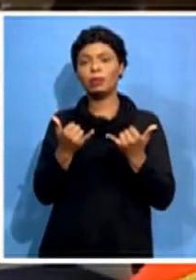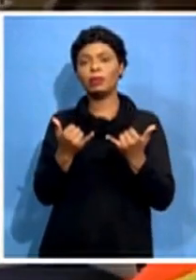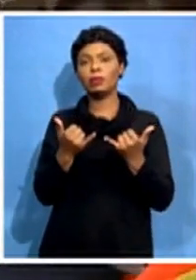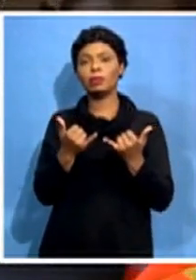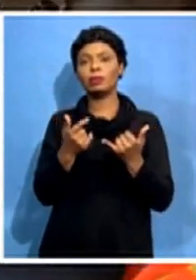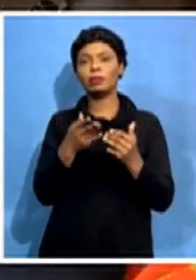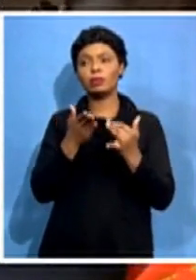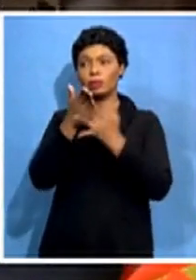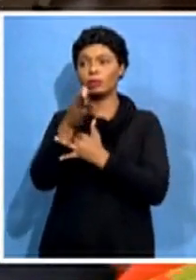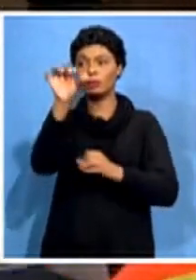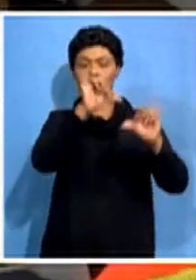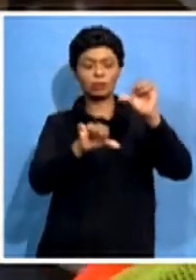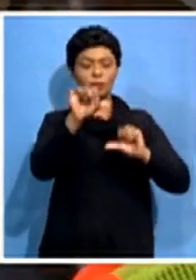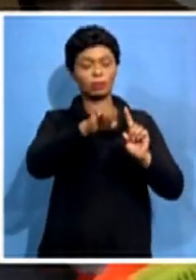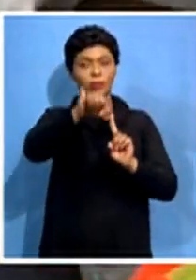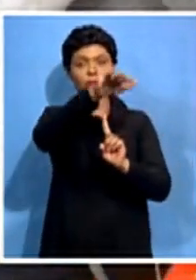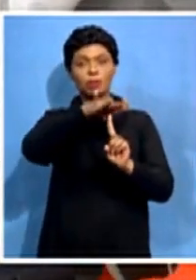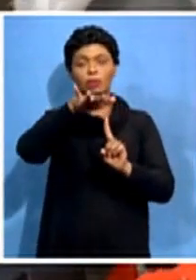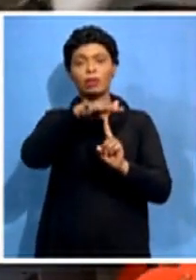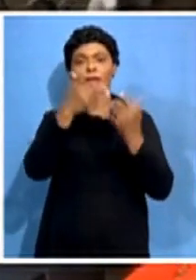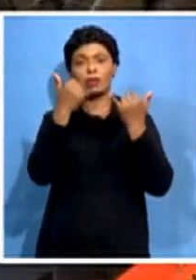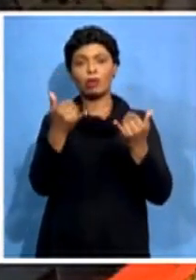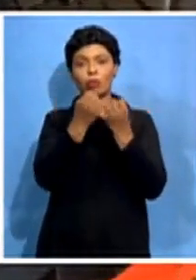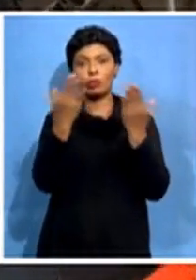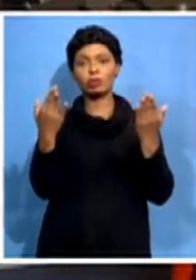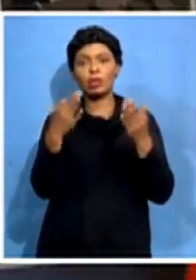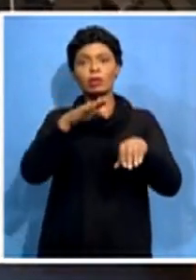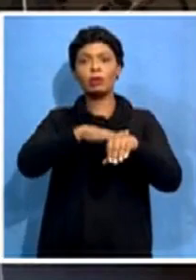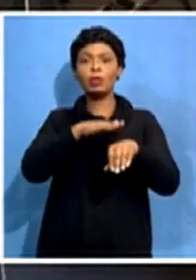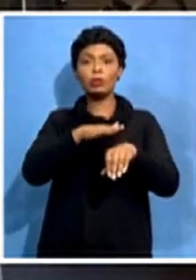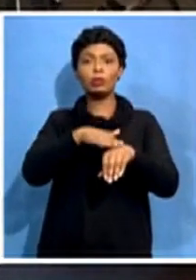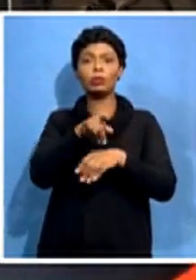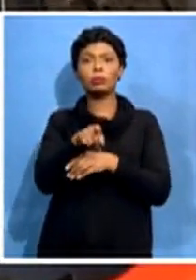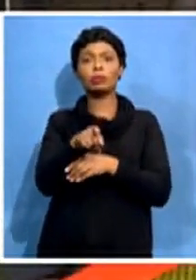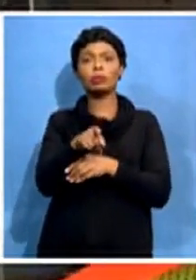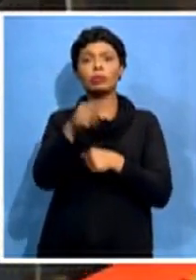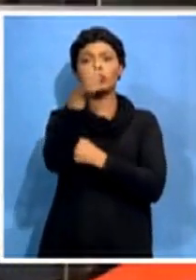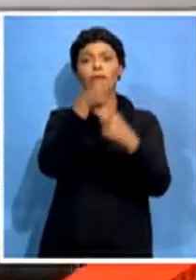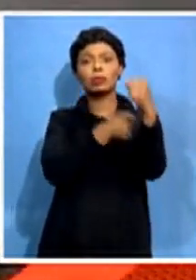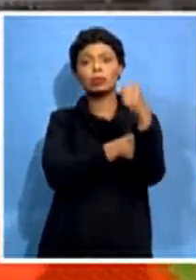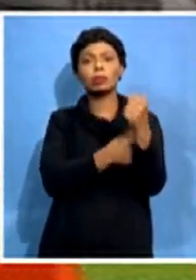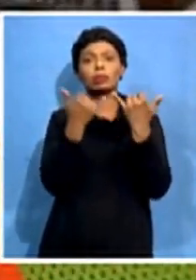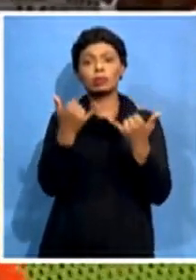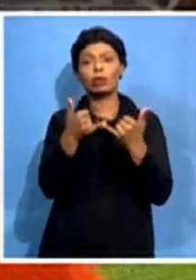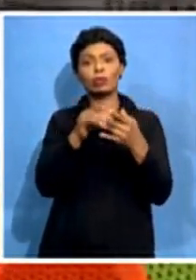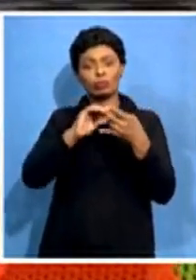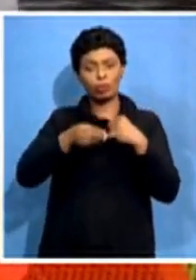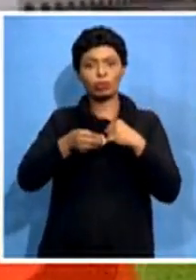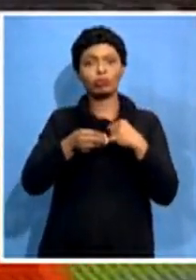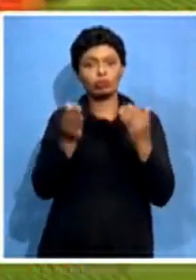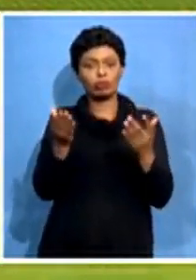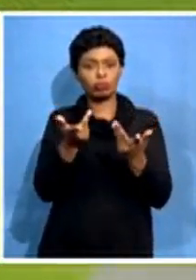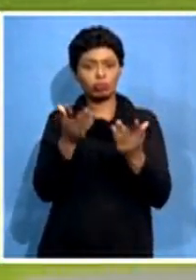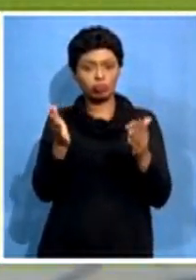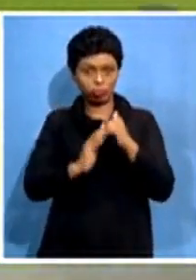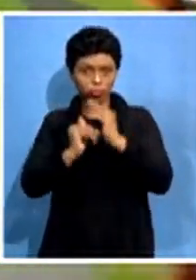very stringent timelines for the top structure, and we are driving that one. There are a number of investors who could not be